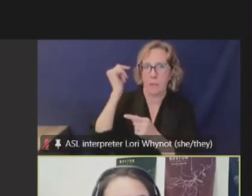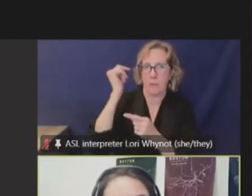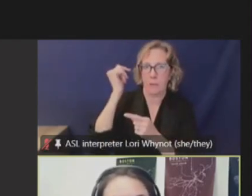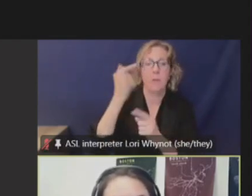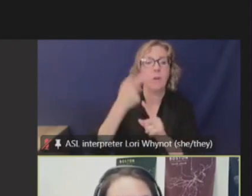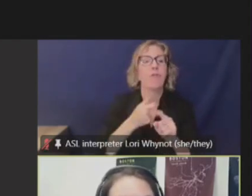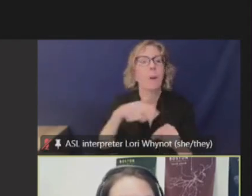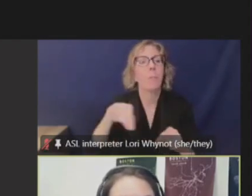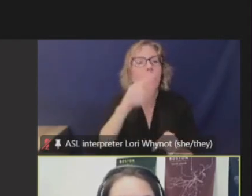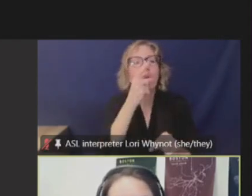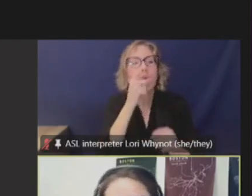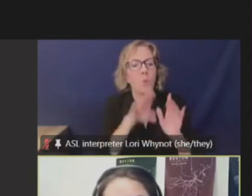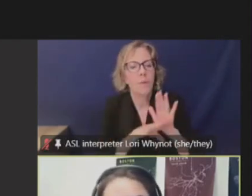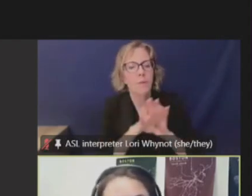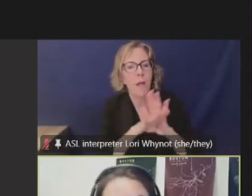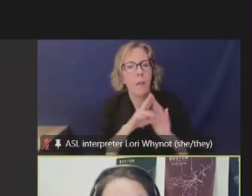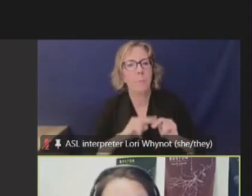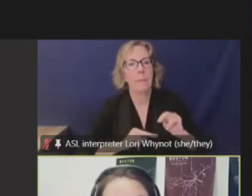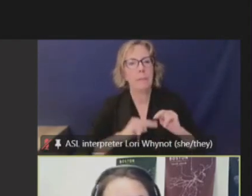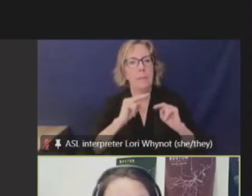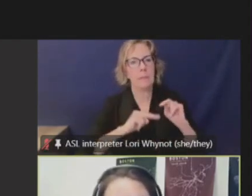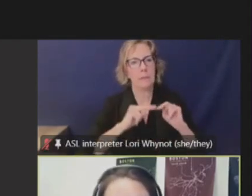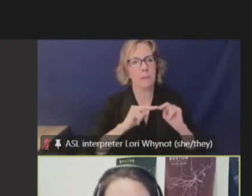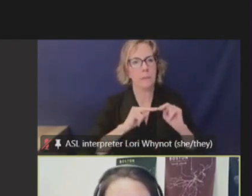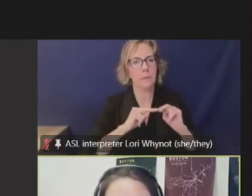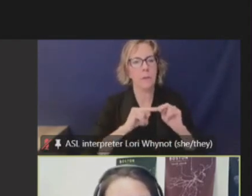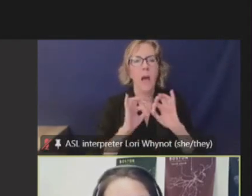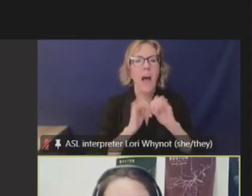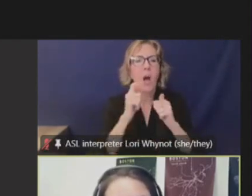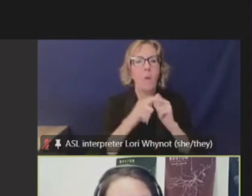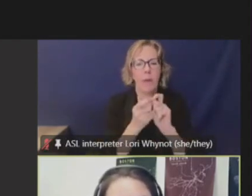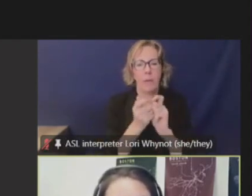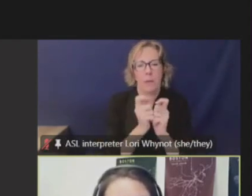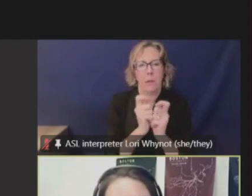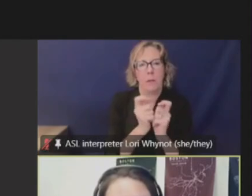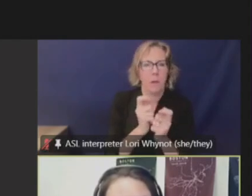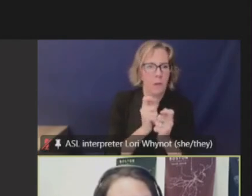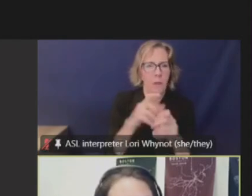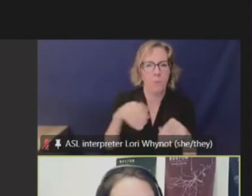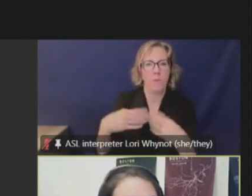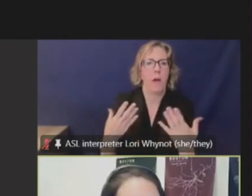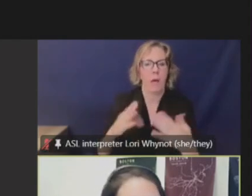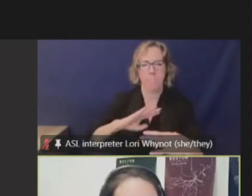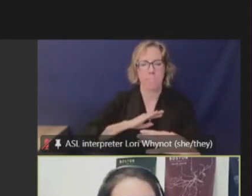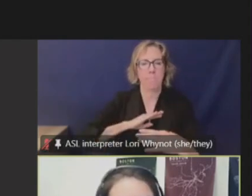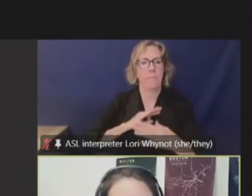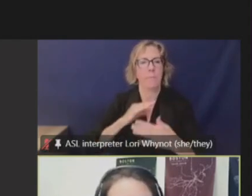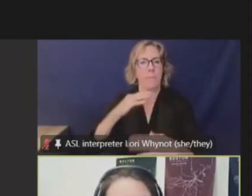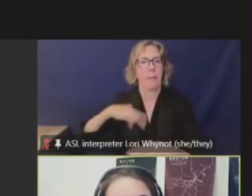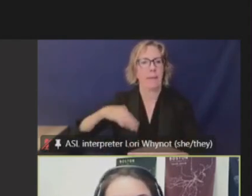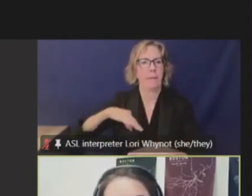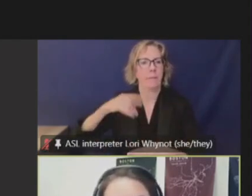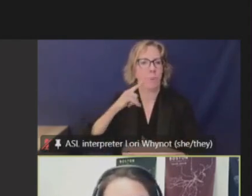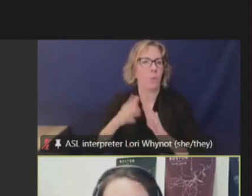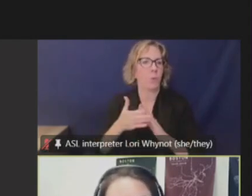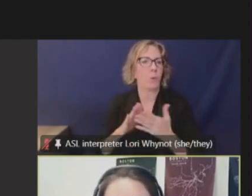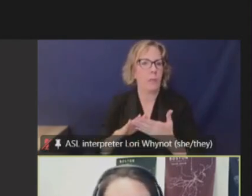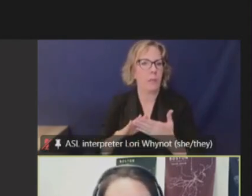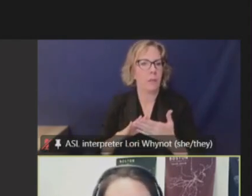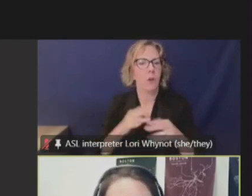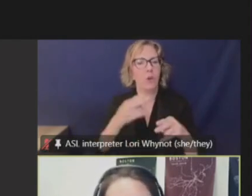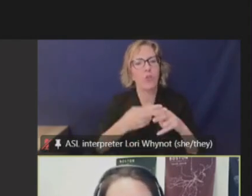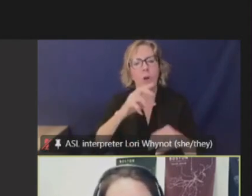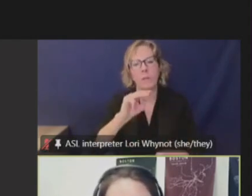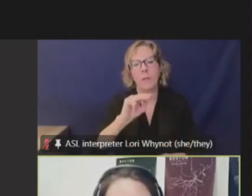in terms of what we're calling mitigation and community benefits. Essentially what those mean are the improvements to